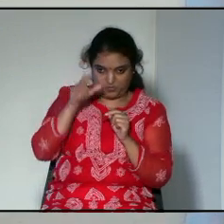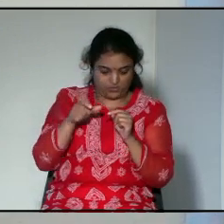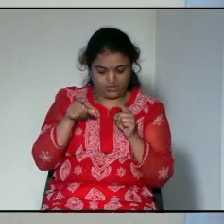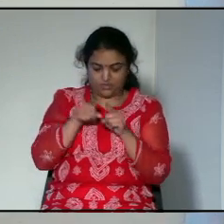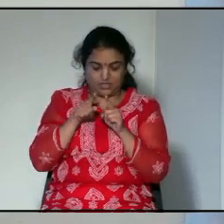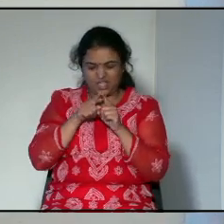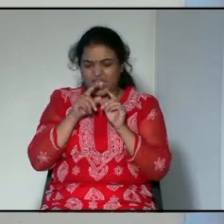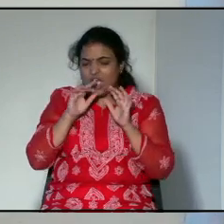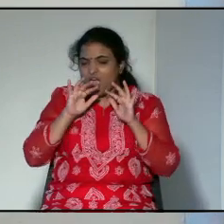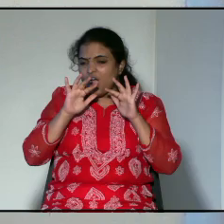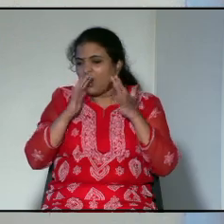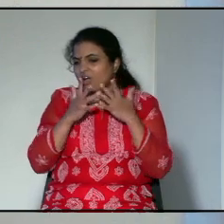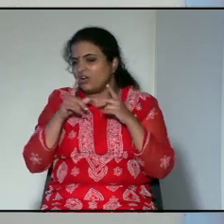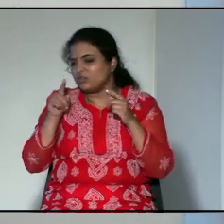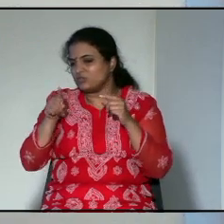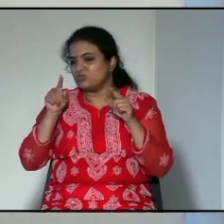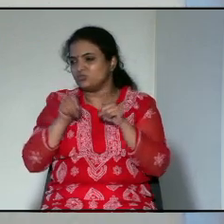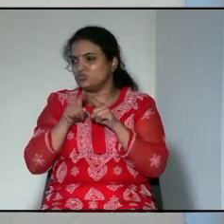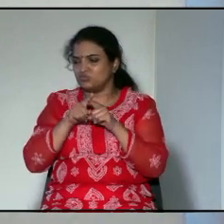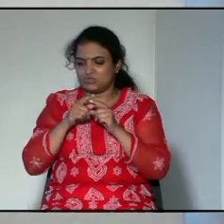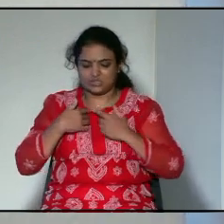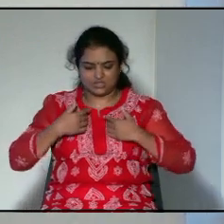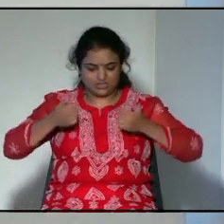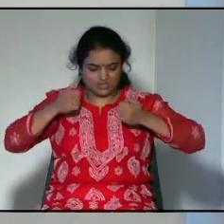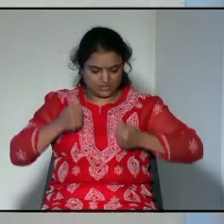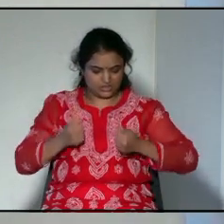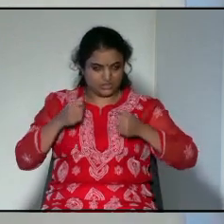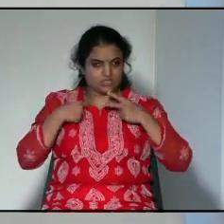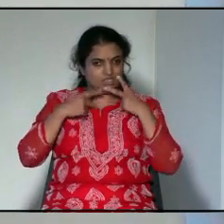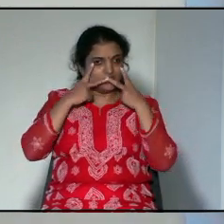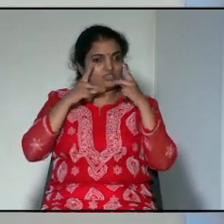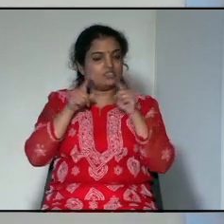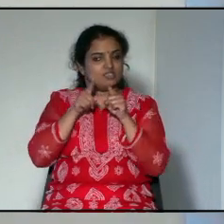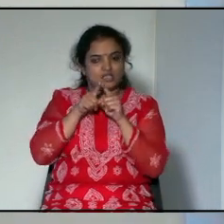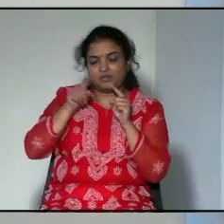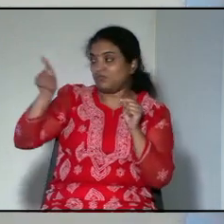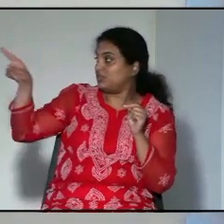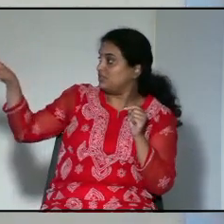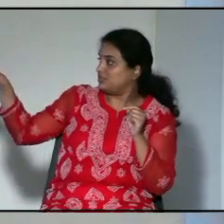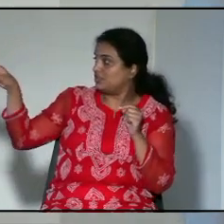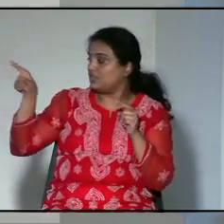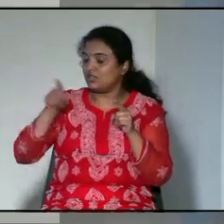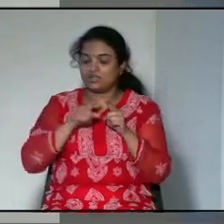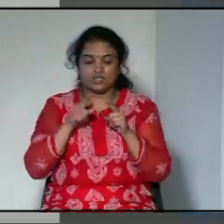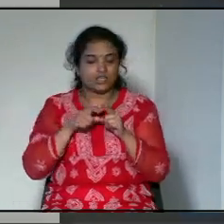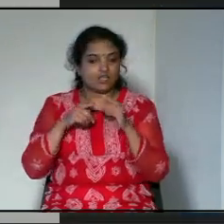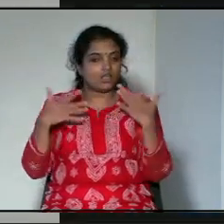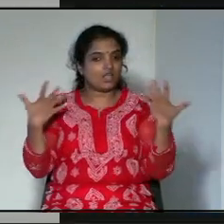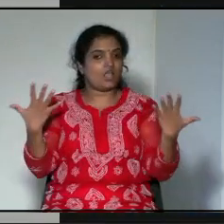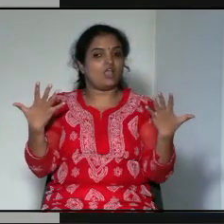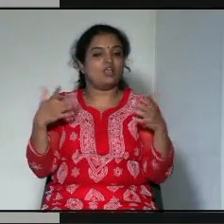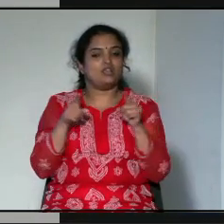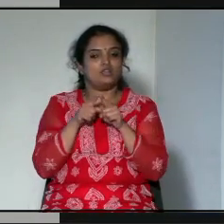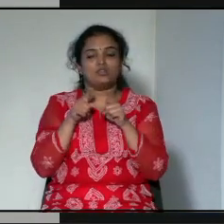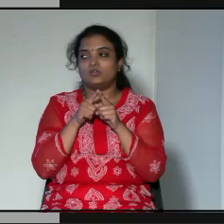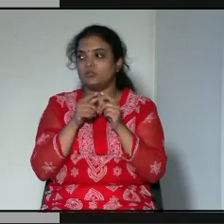to an upper row of seated Buddhist figures, which you see here, with their hands